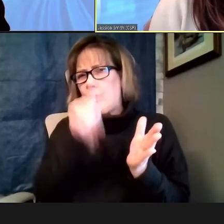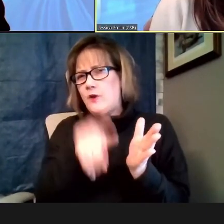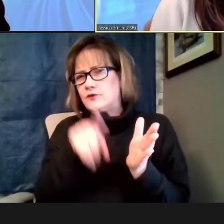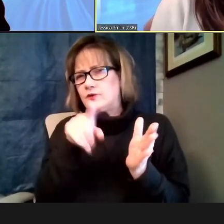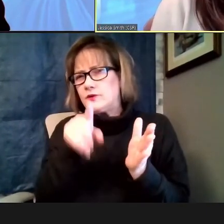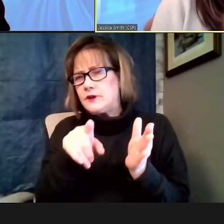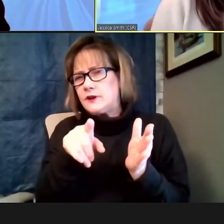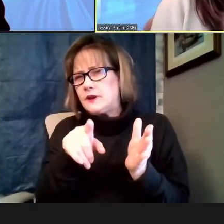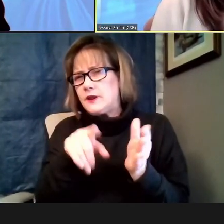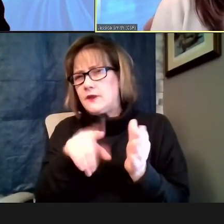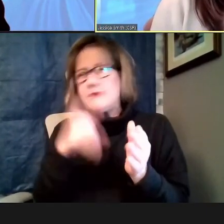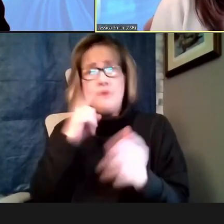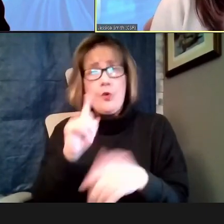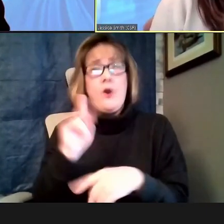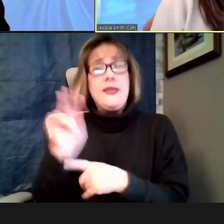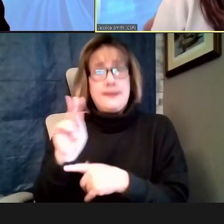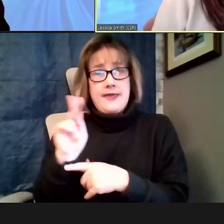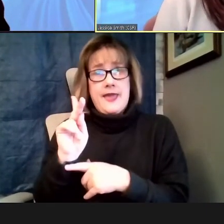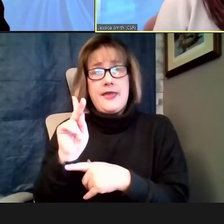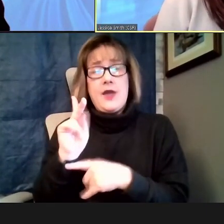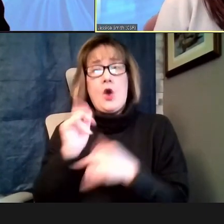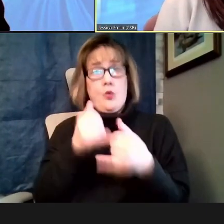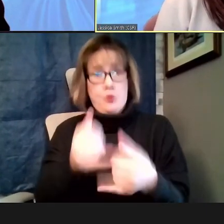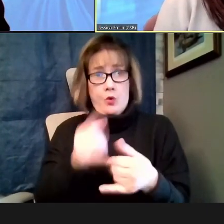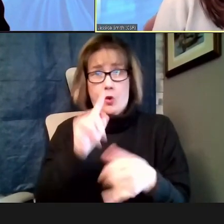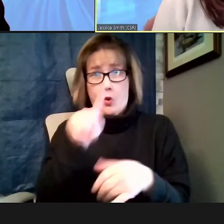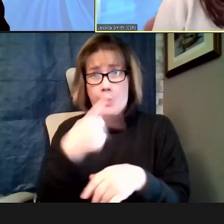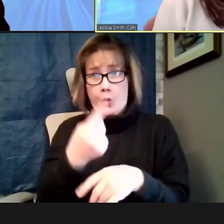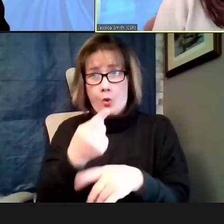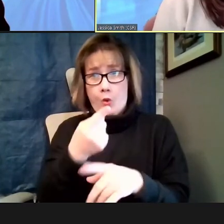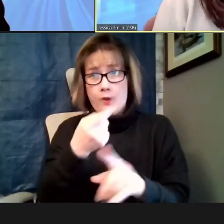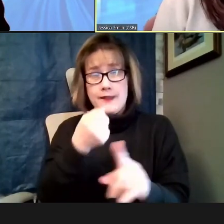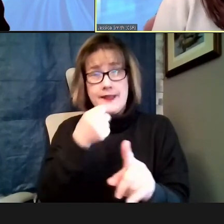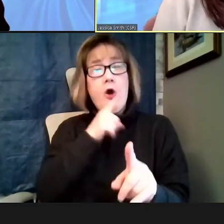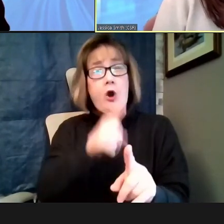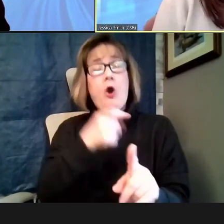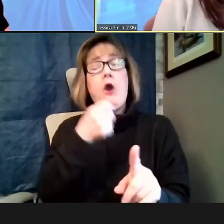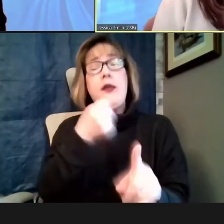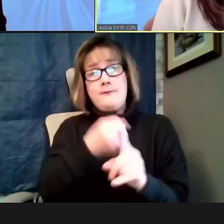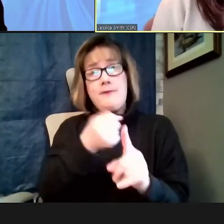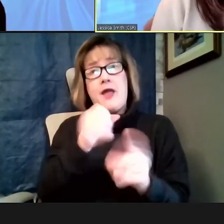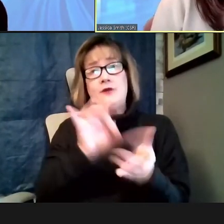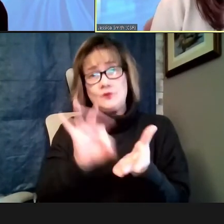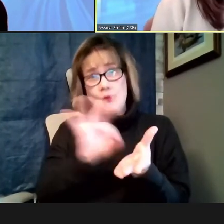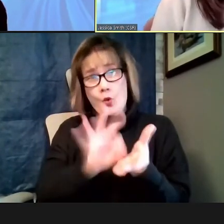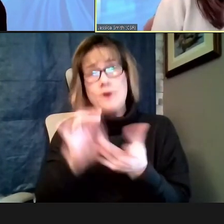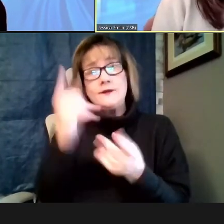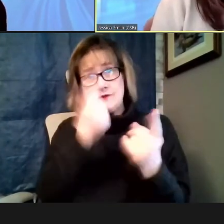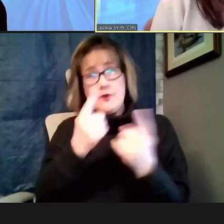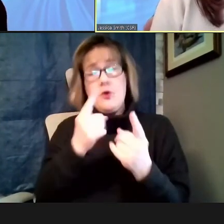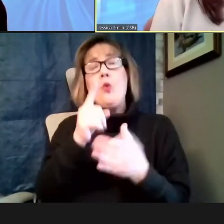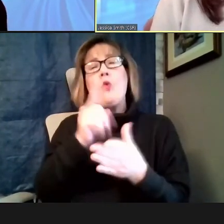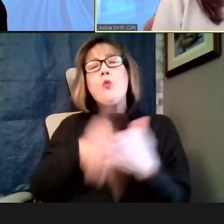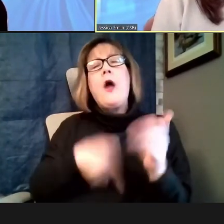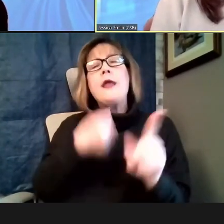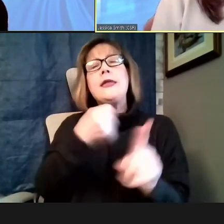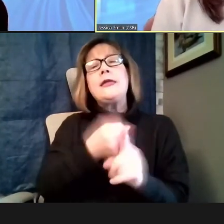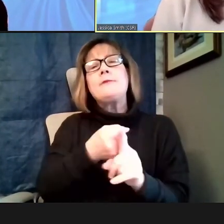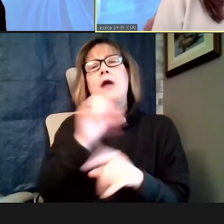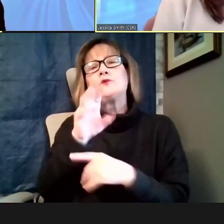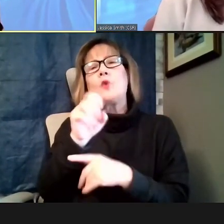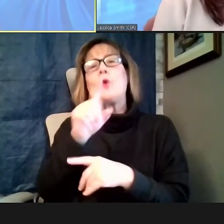For K awards, are Okay. only impact scores considered? And what impact scores are fundable for a K